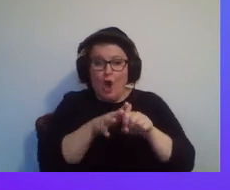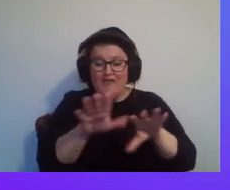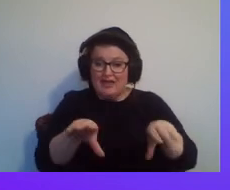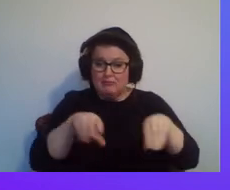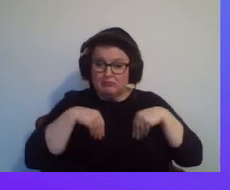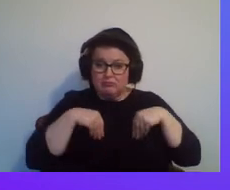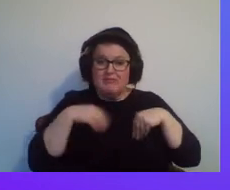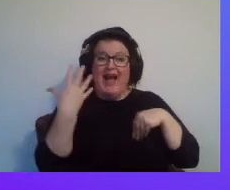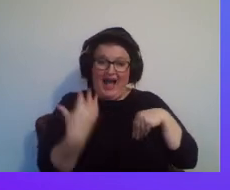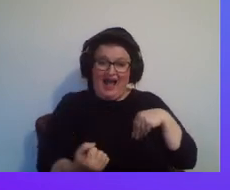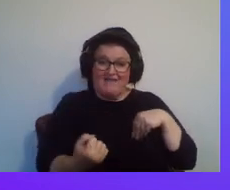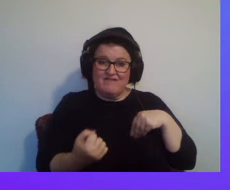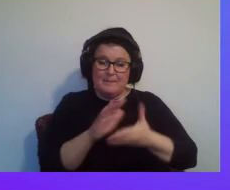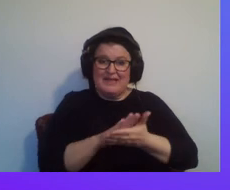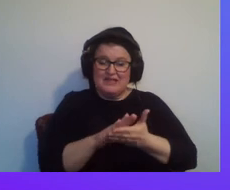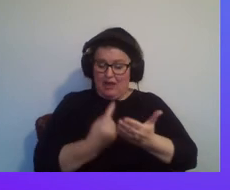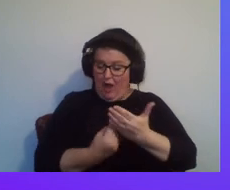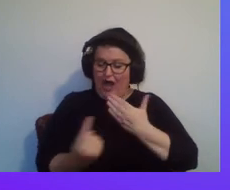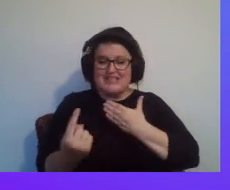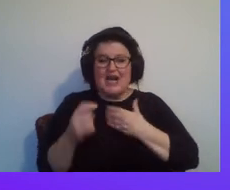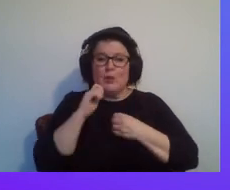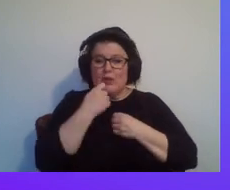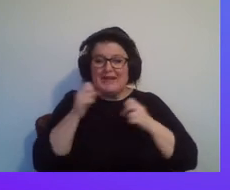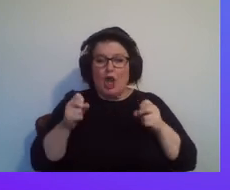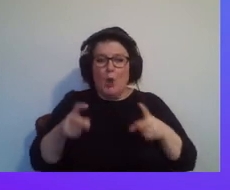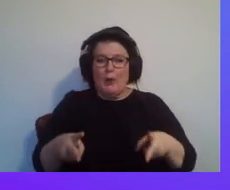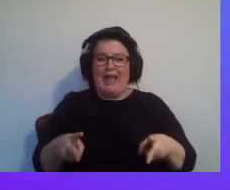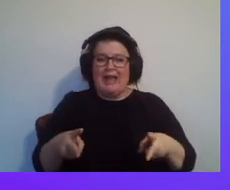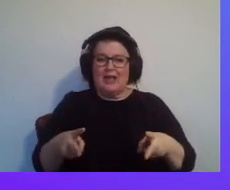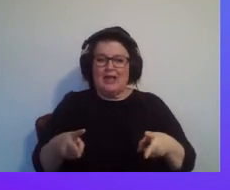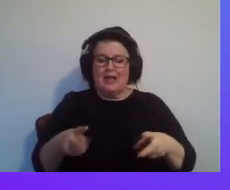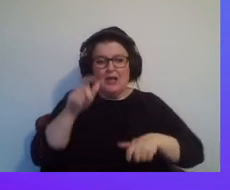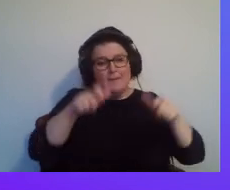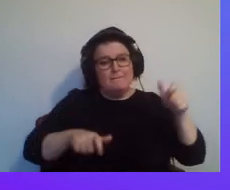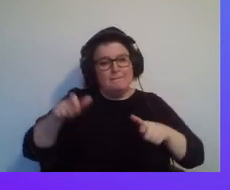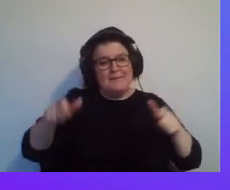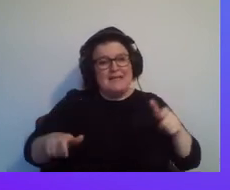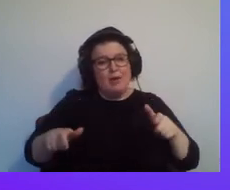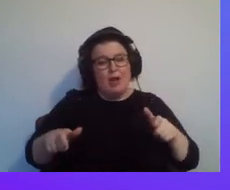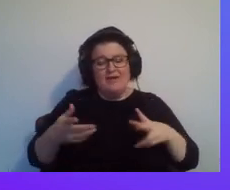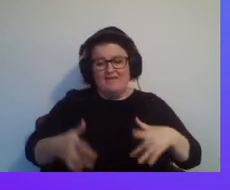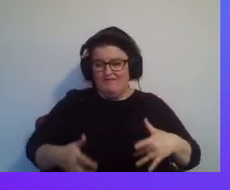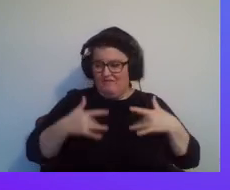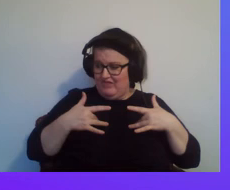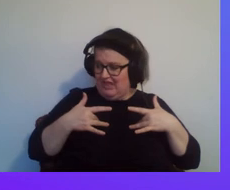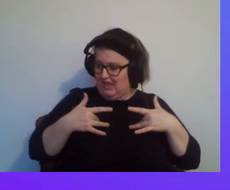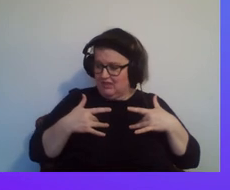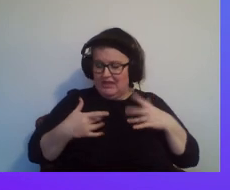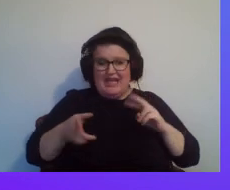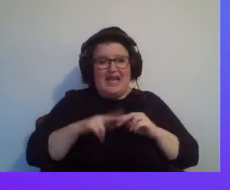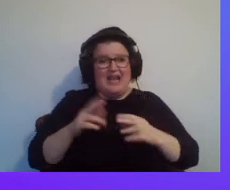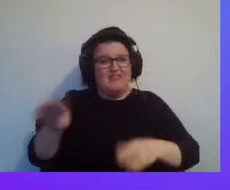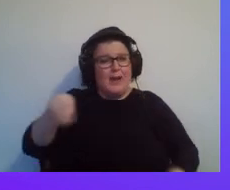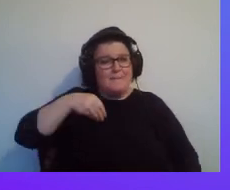isolate, you will be okay. It would at least, I am being told, why people like Professor Fenton go